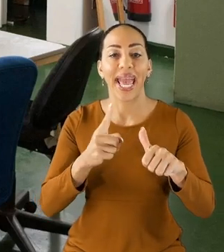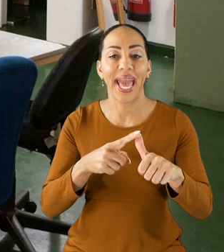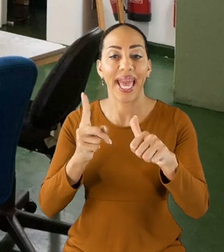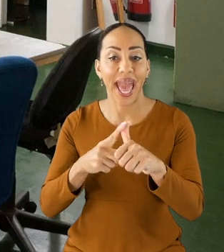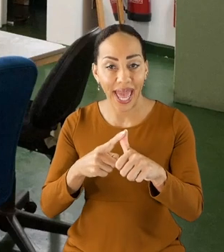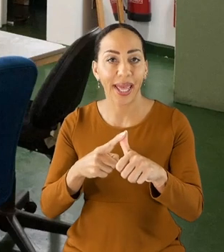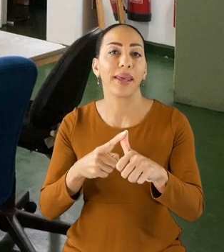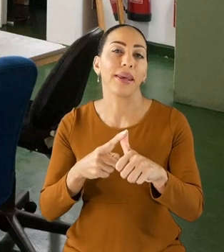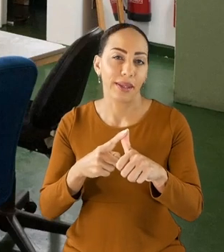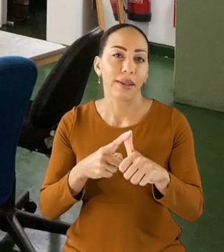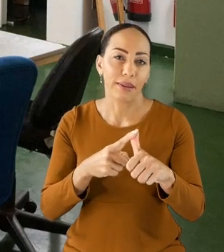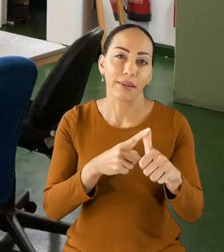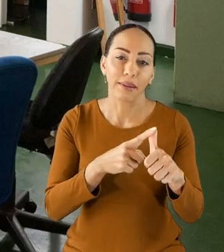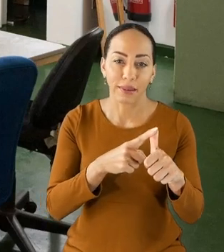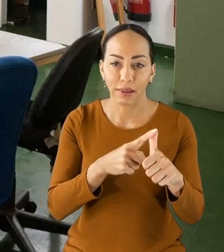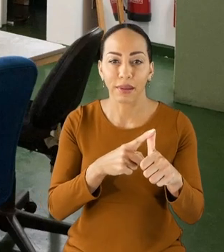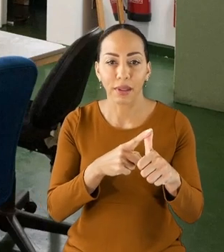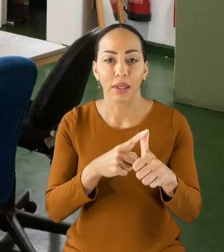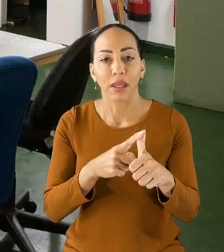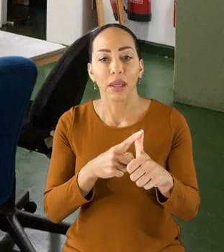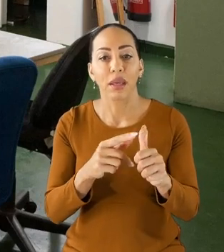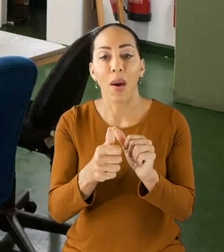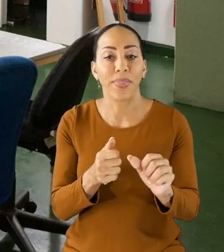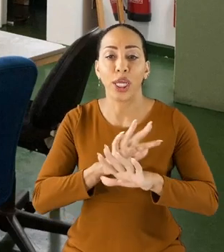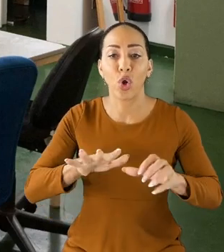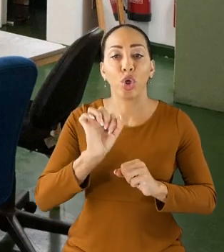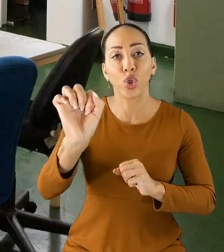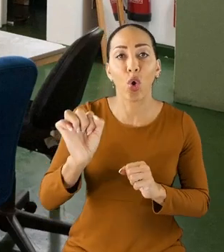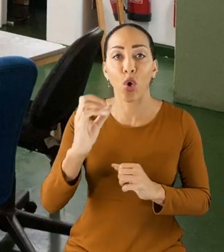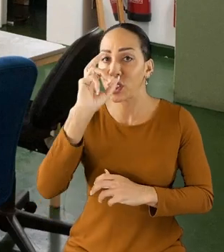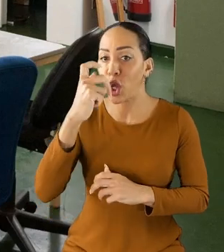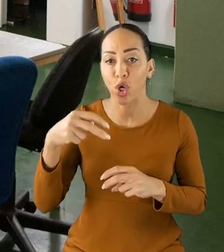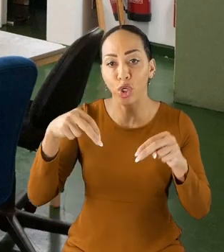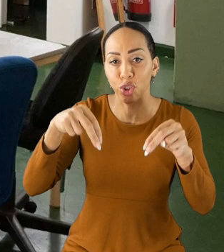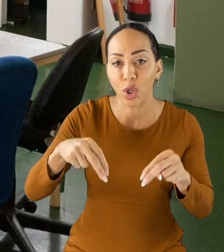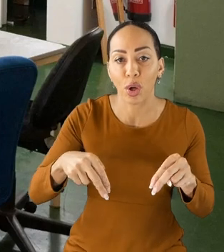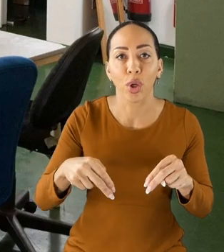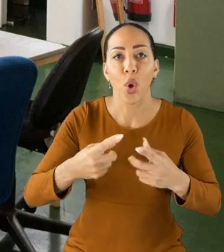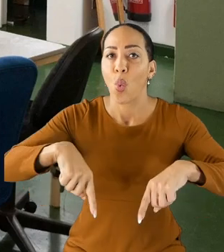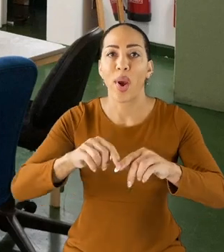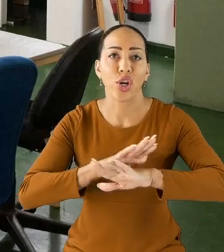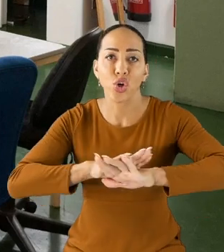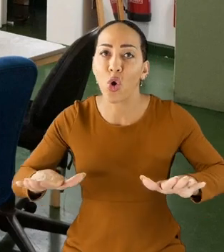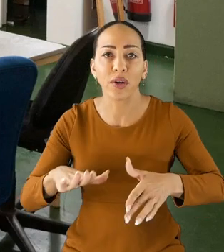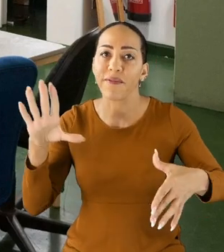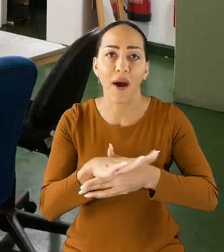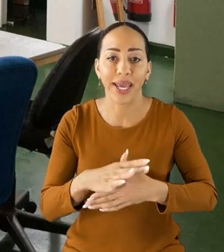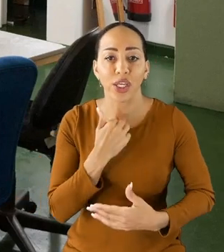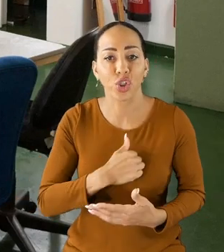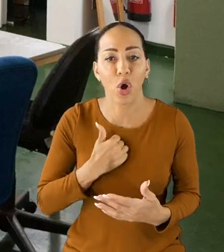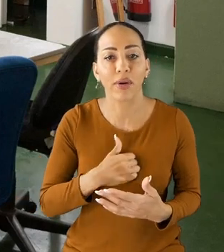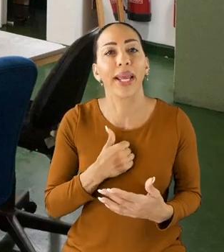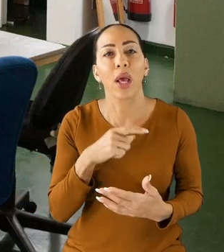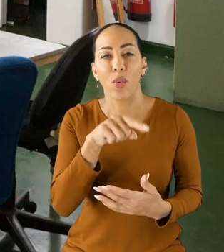Access All Areas, other company, Not Your Circus Dog, with Not Fucking Sorry. So there's those things